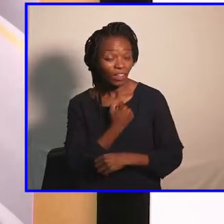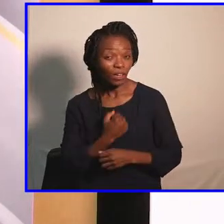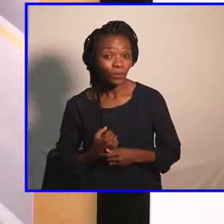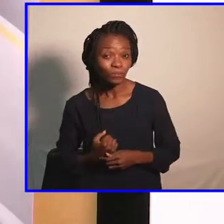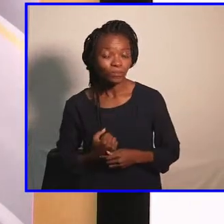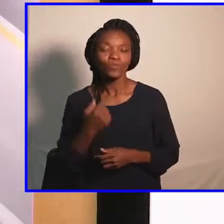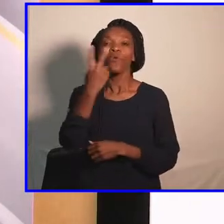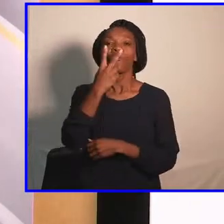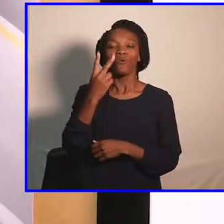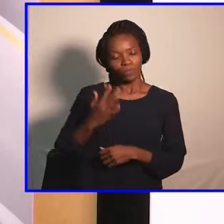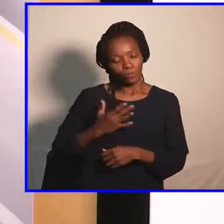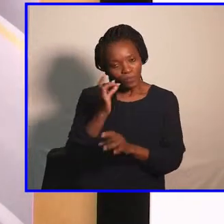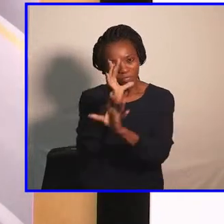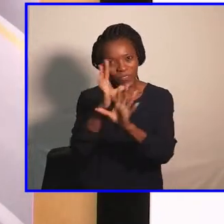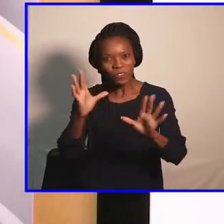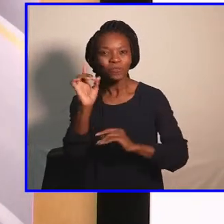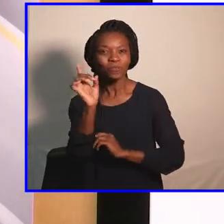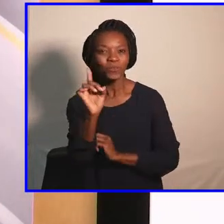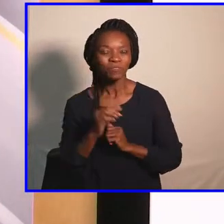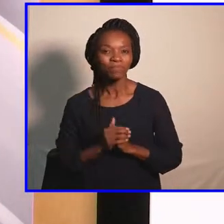Let me also say